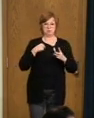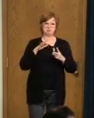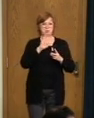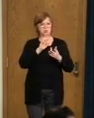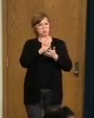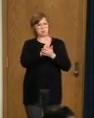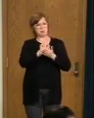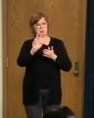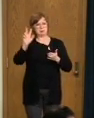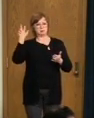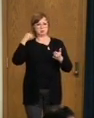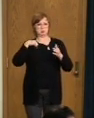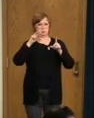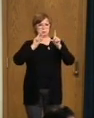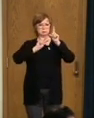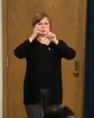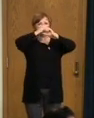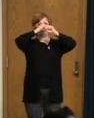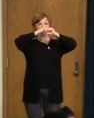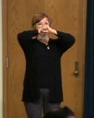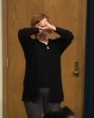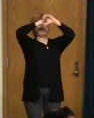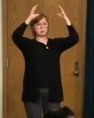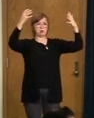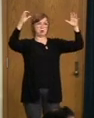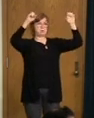weeks ago, we're certainly not seeing,